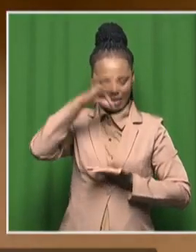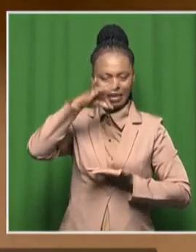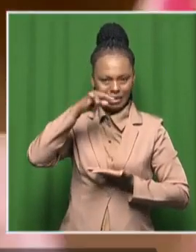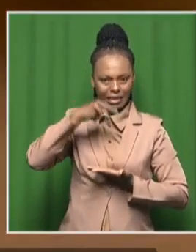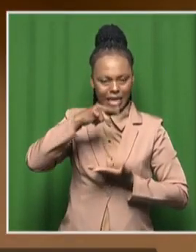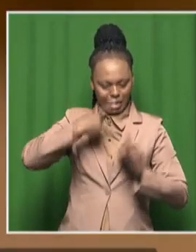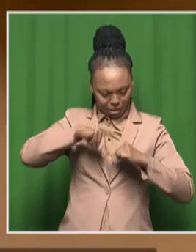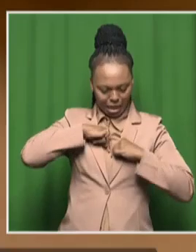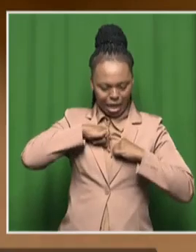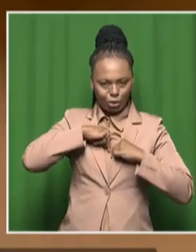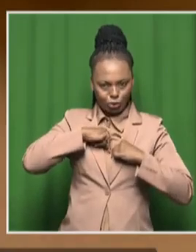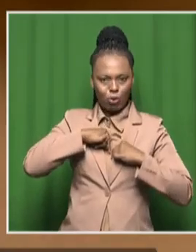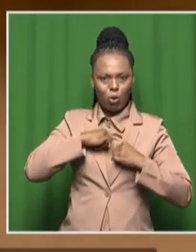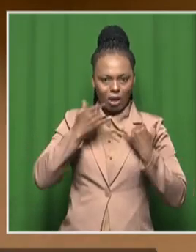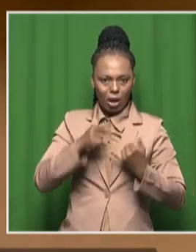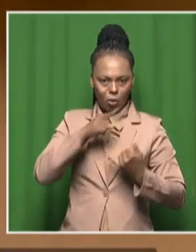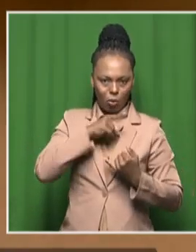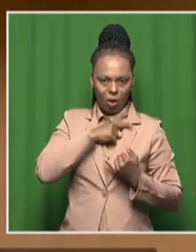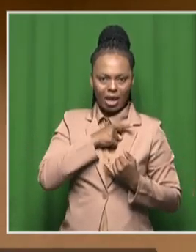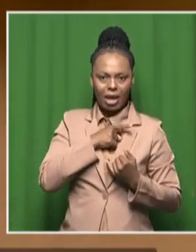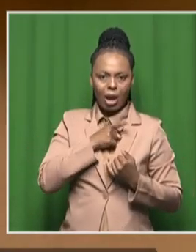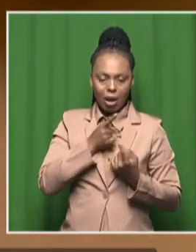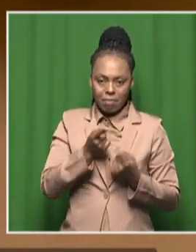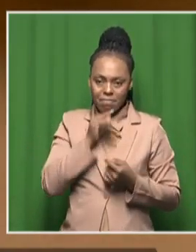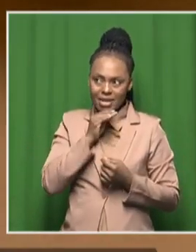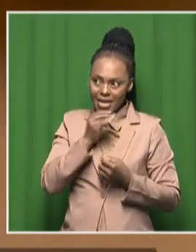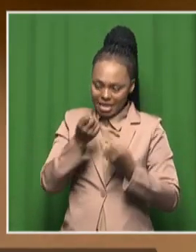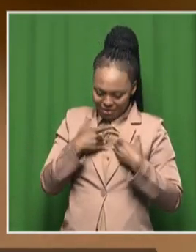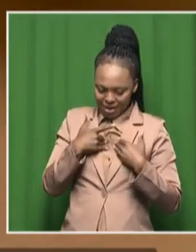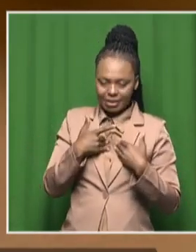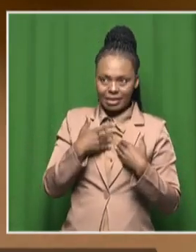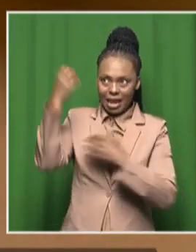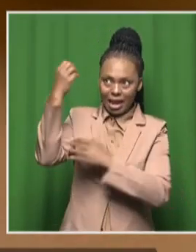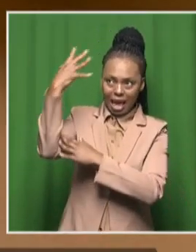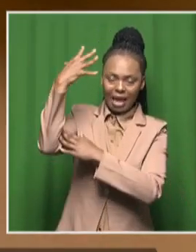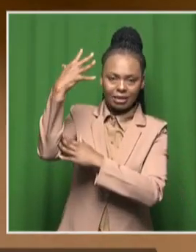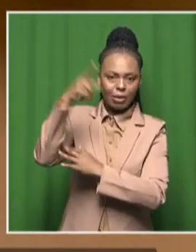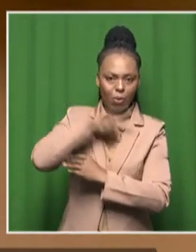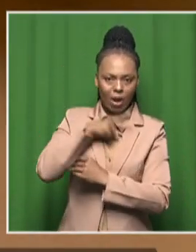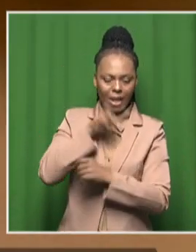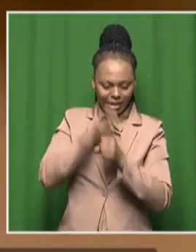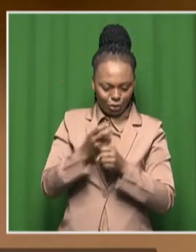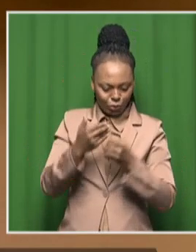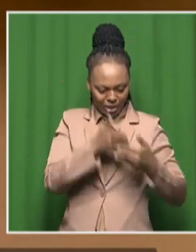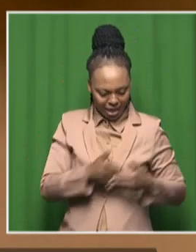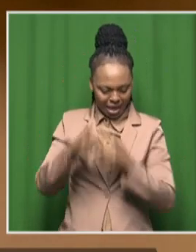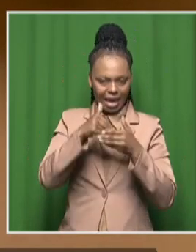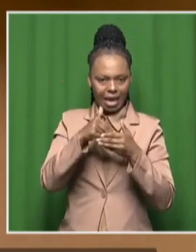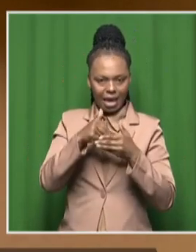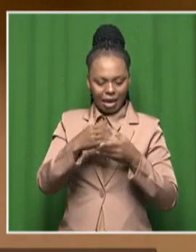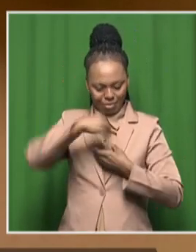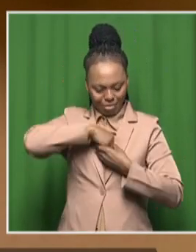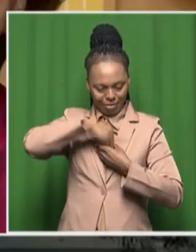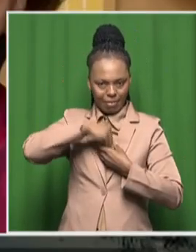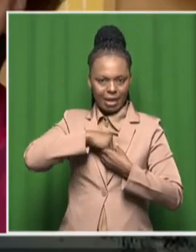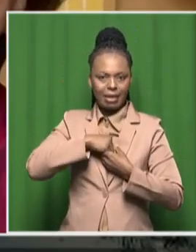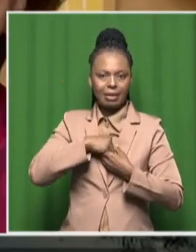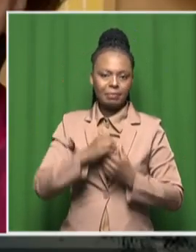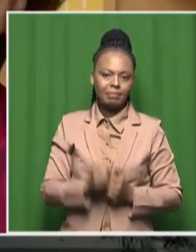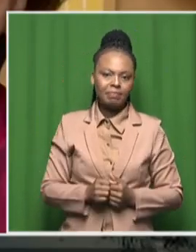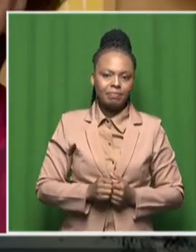planet, Mother Earth that gives us life, needs us to treat it also with compassion. All right, Dr.